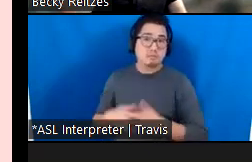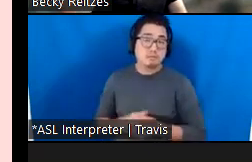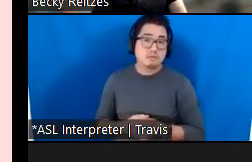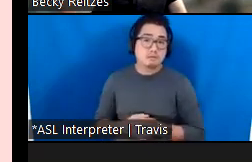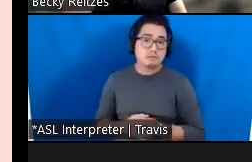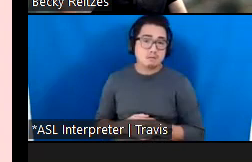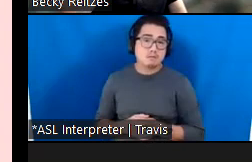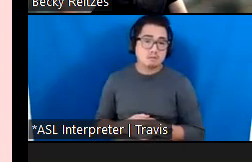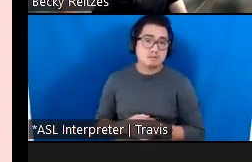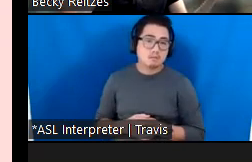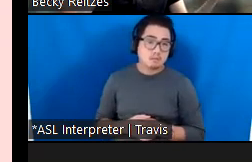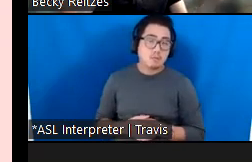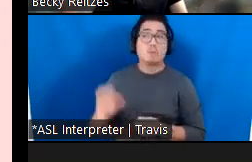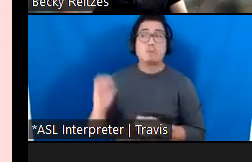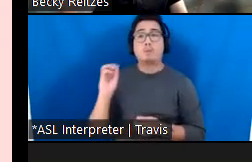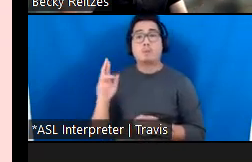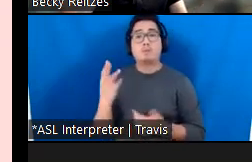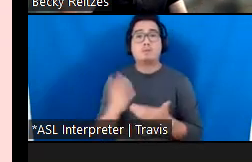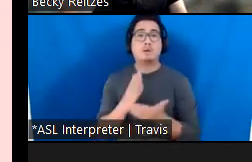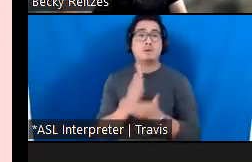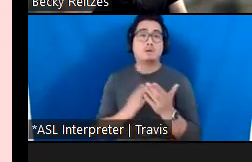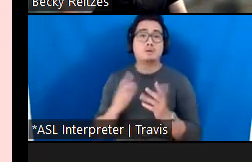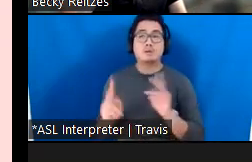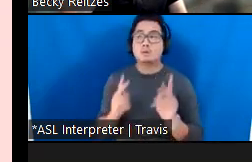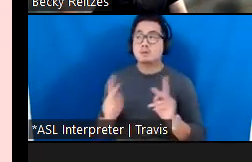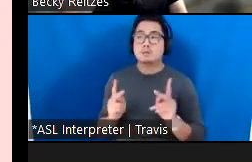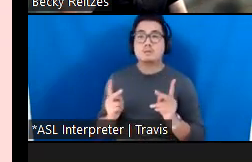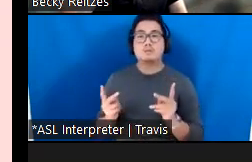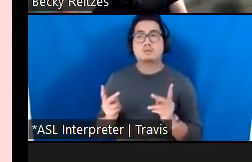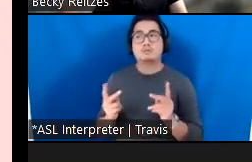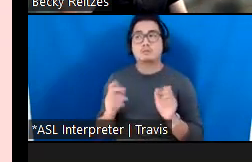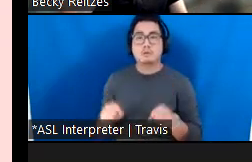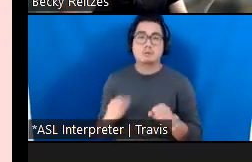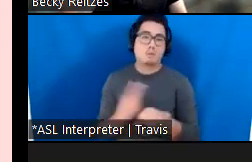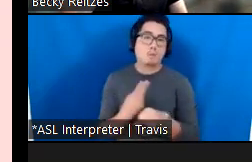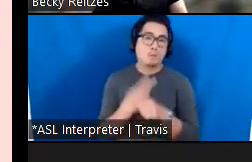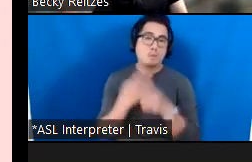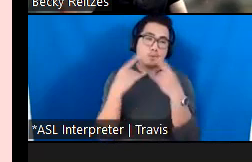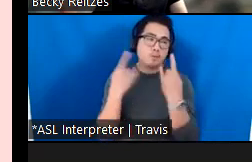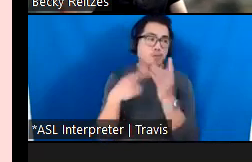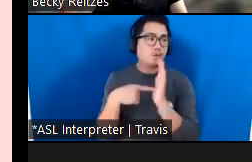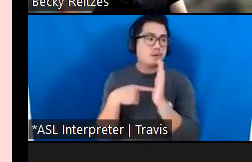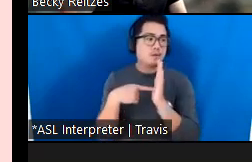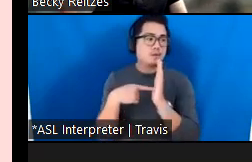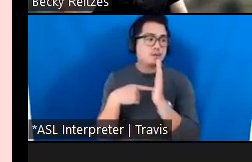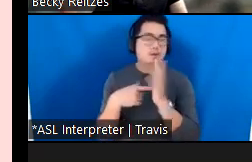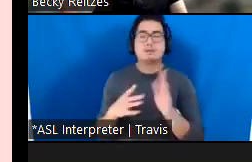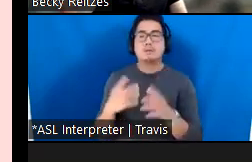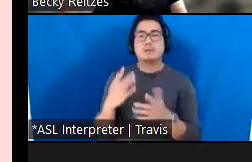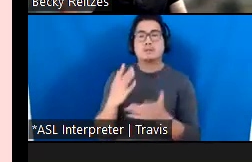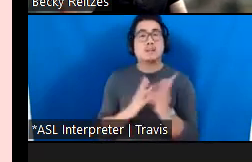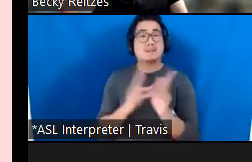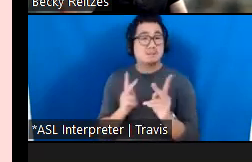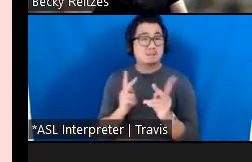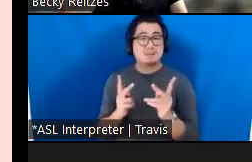some disabilities or some reasons why folks can't use masks. But again, like a teacher can't decide that